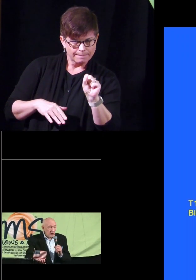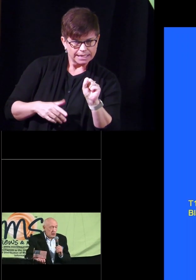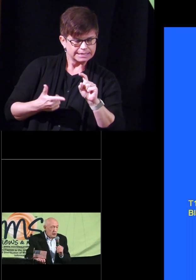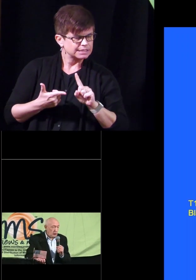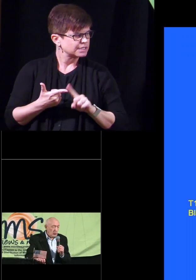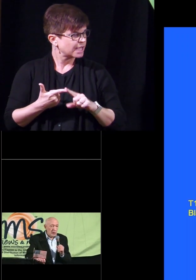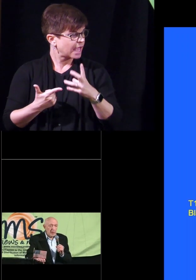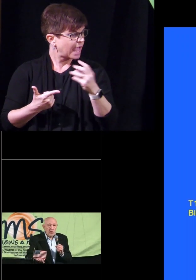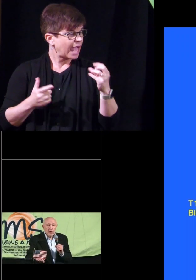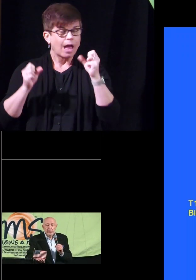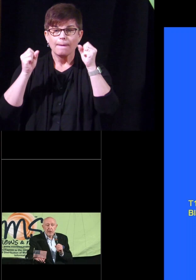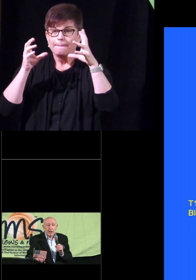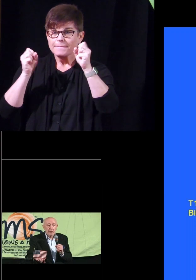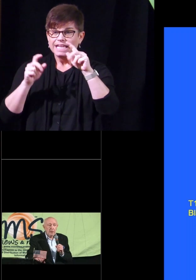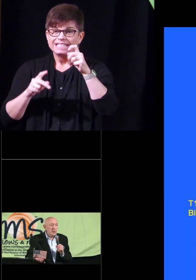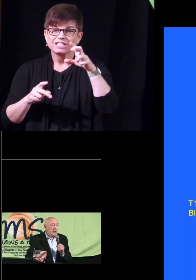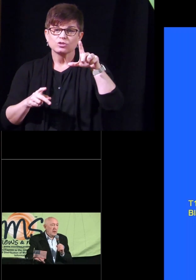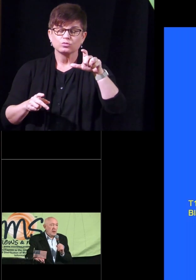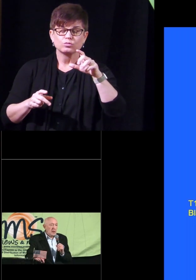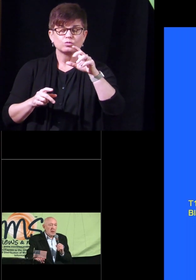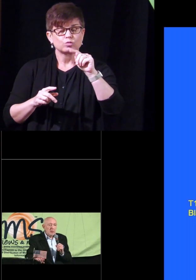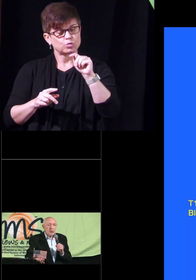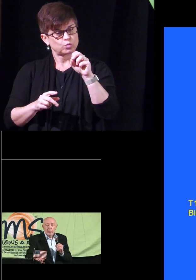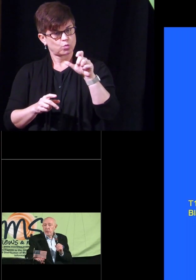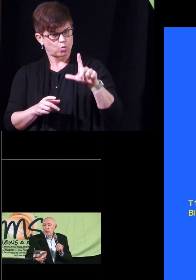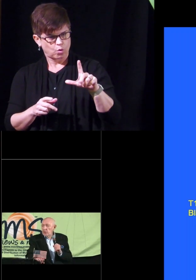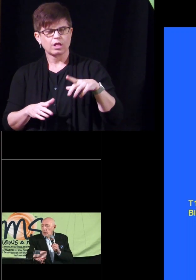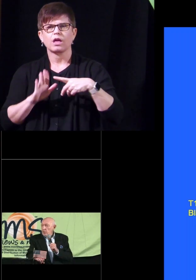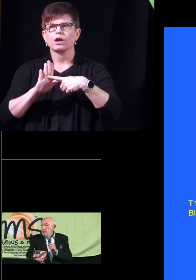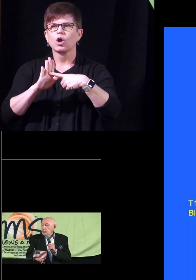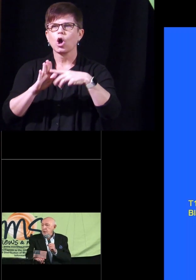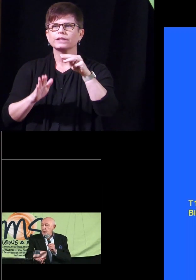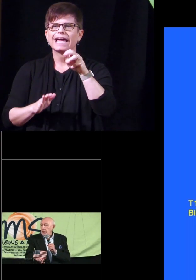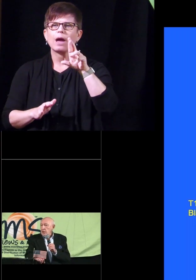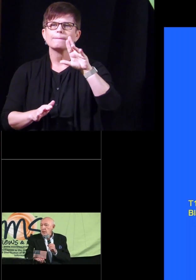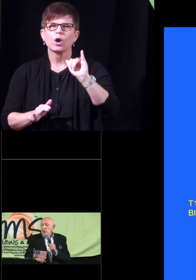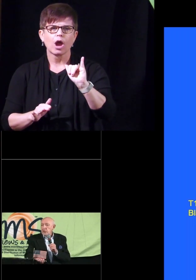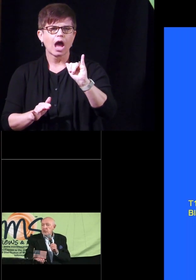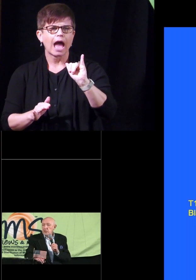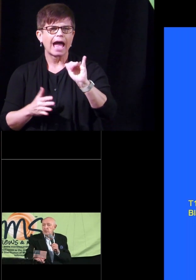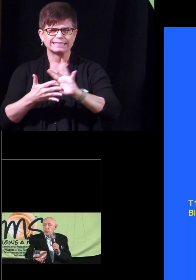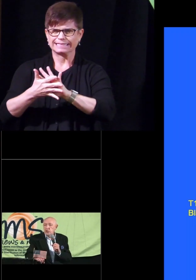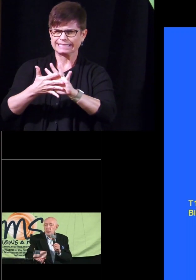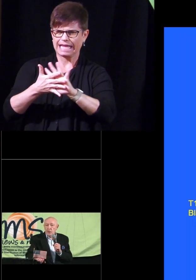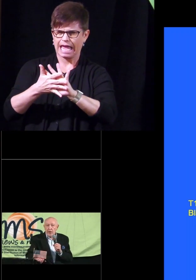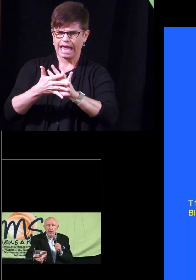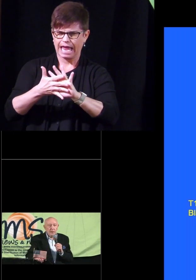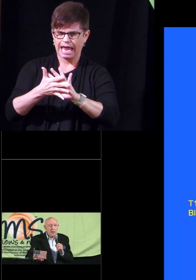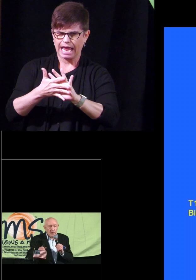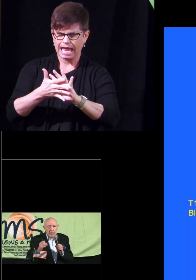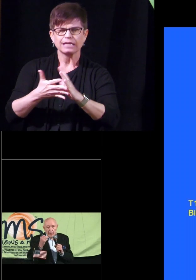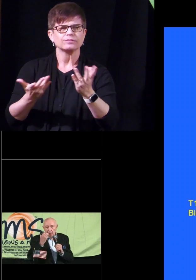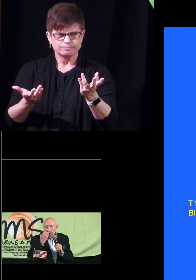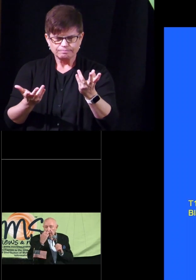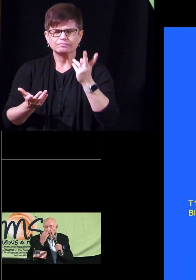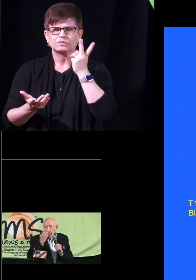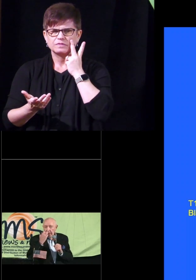this amazing tool called an MRI scan. And probably in the era of most people here, MRI scans have fortunately been